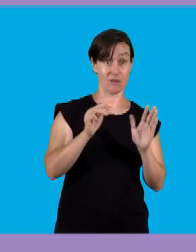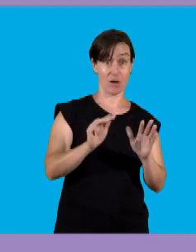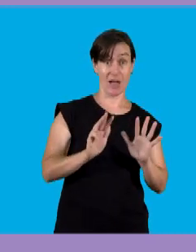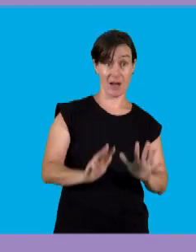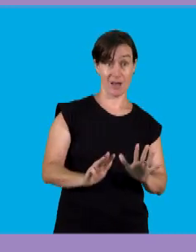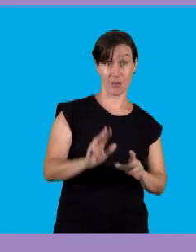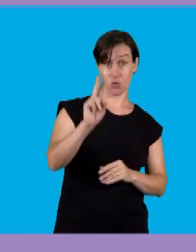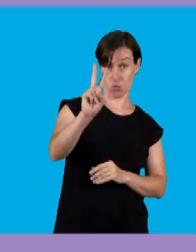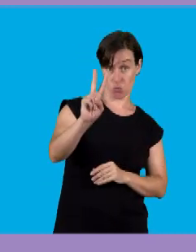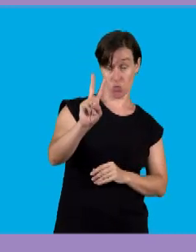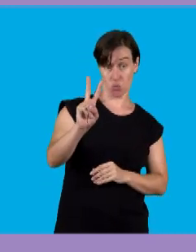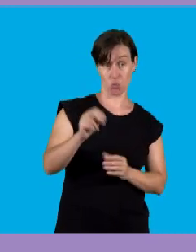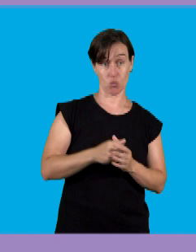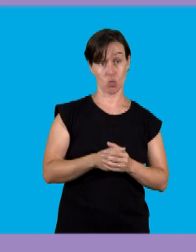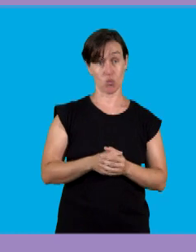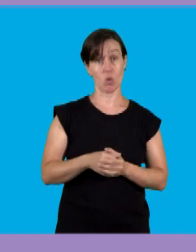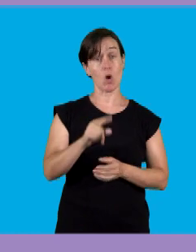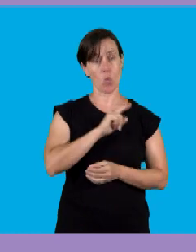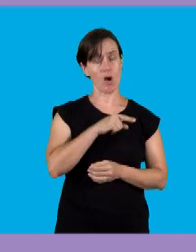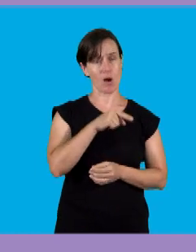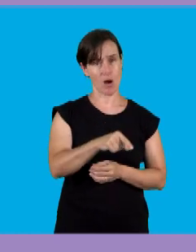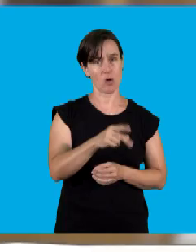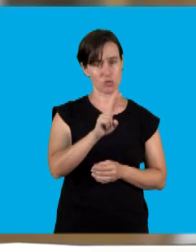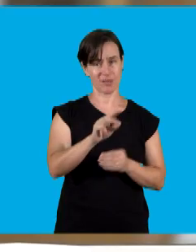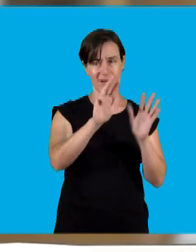9 exponent 2, because that 9 there